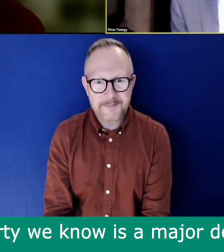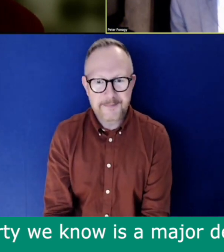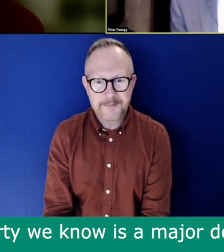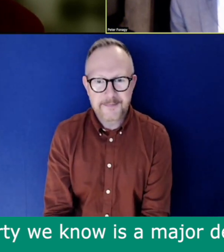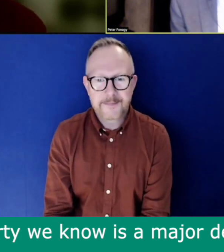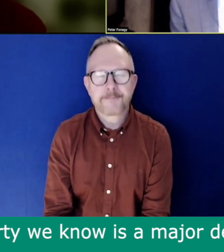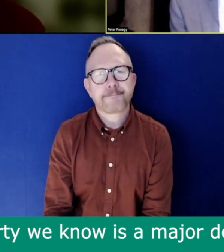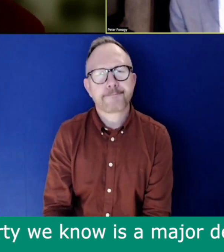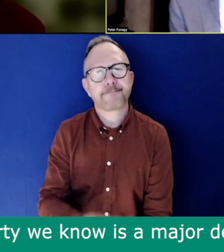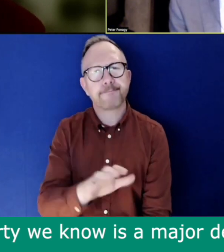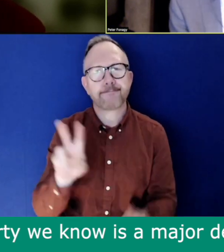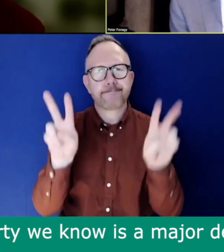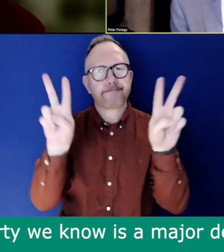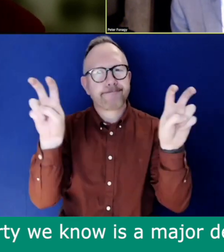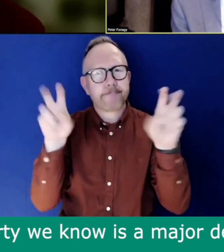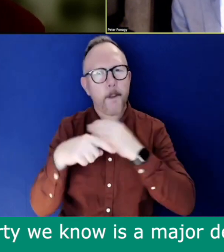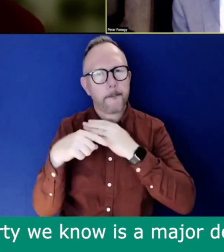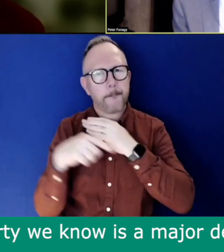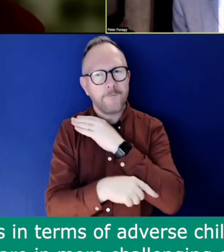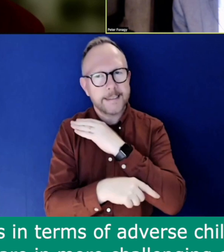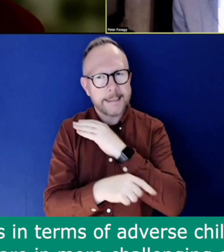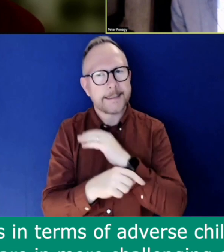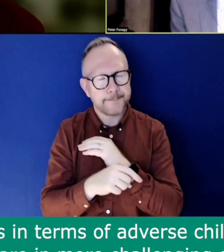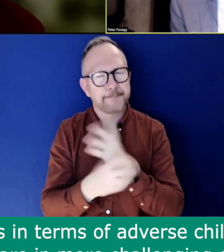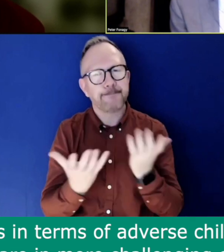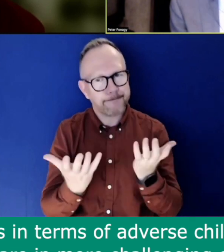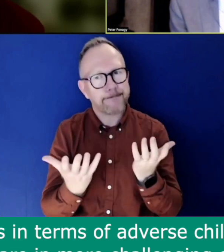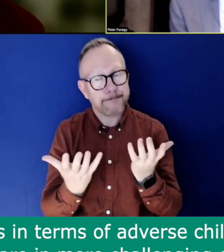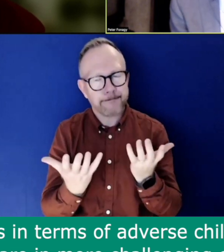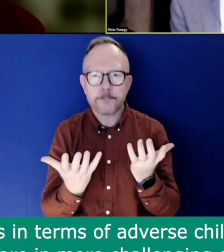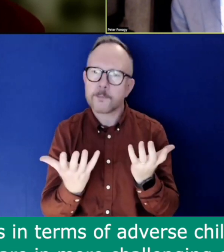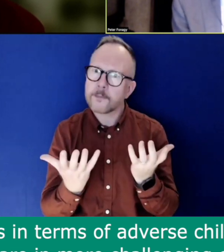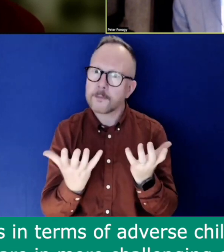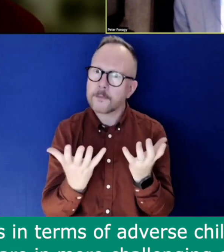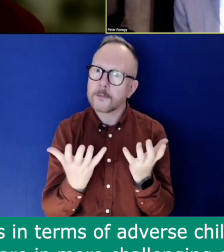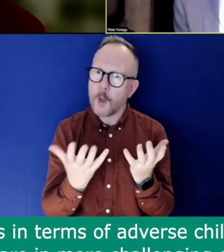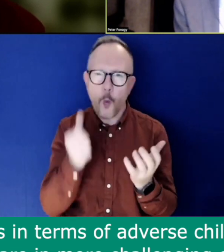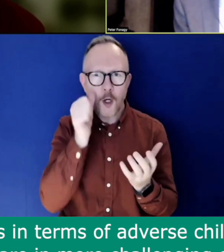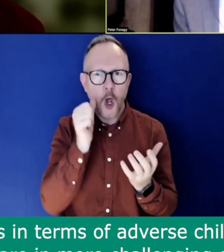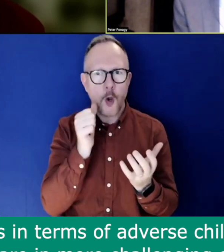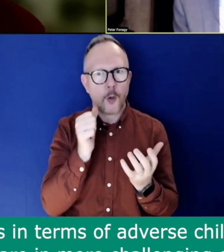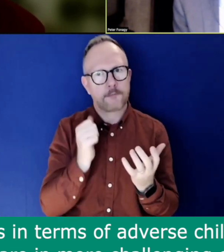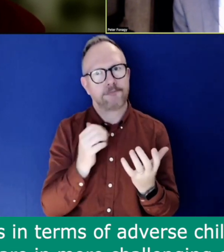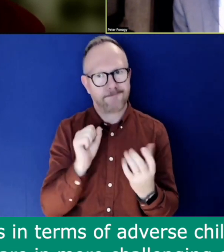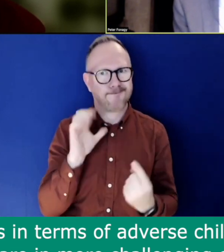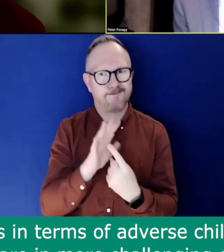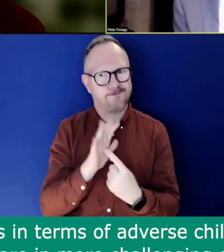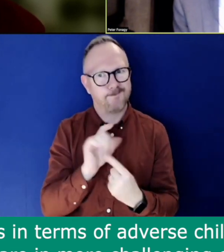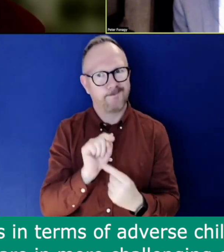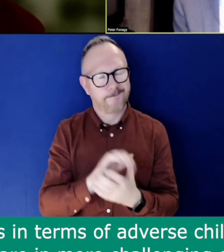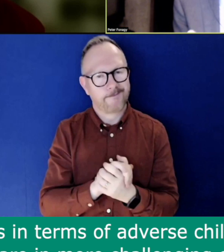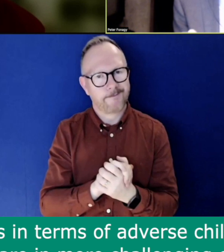poverty, we know, is a major determinant. And maybe part of that